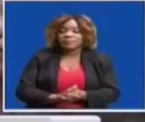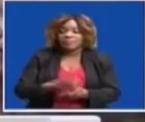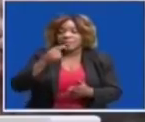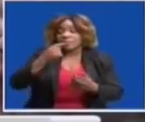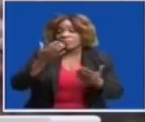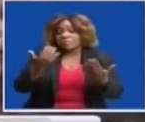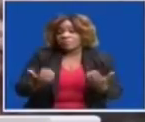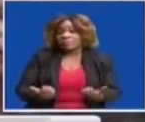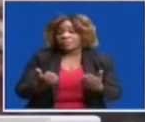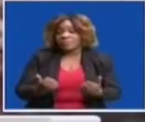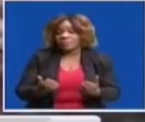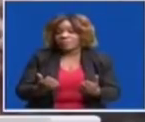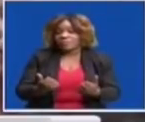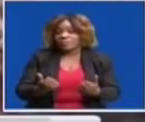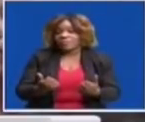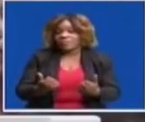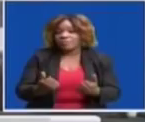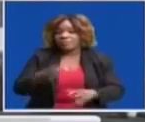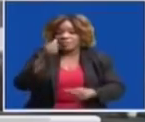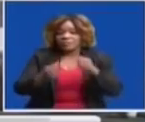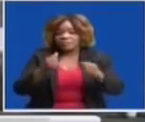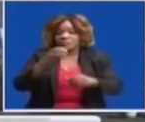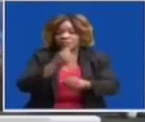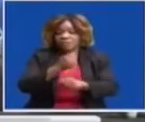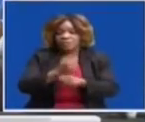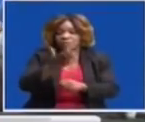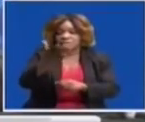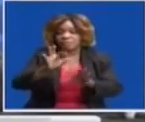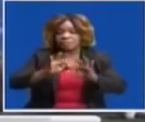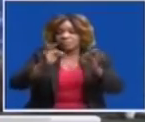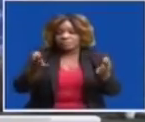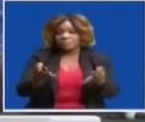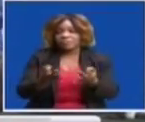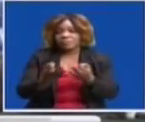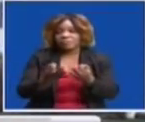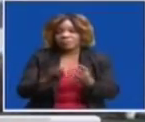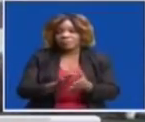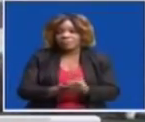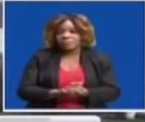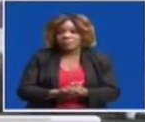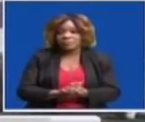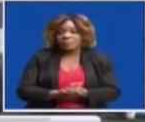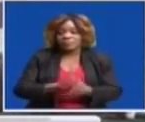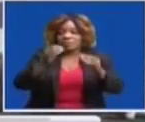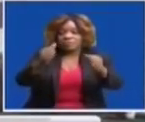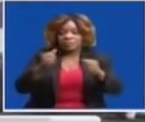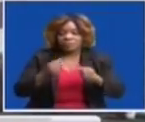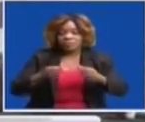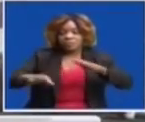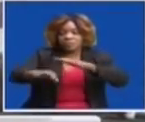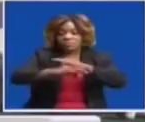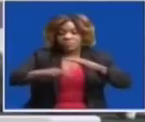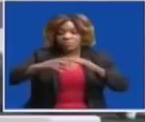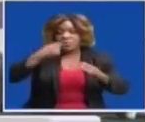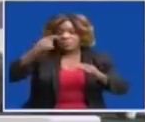we are one big family. It's meant to build a strong foundation of